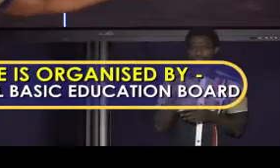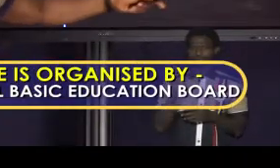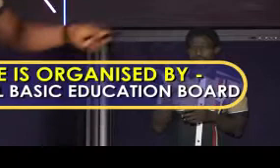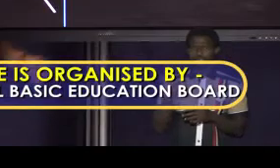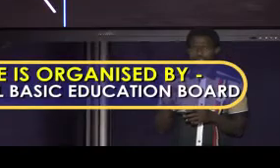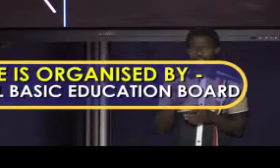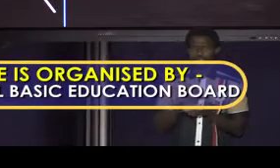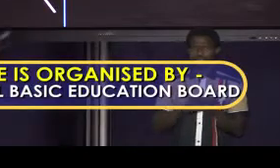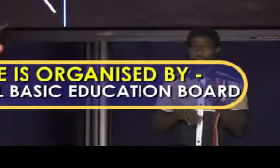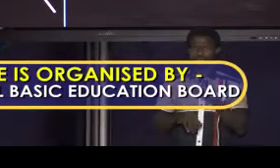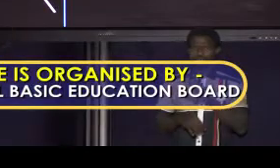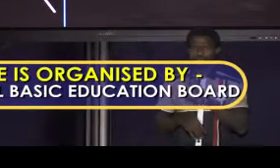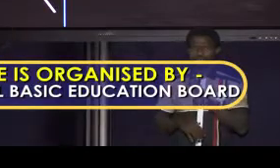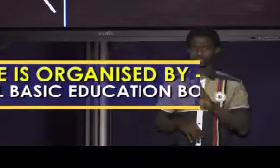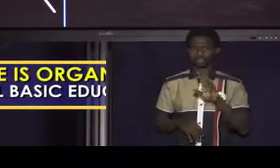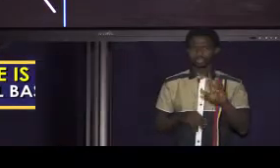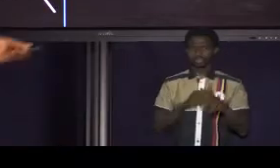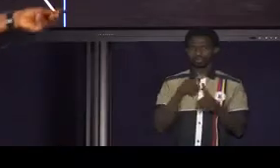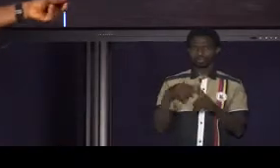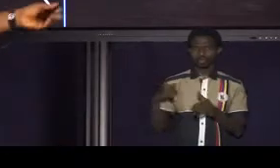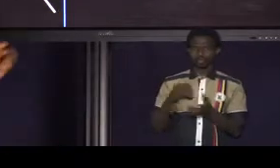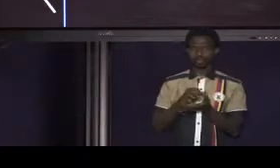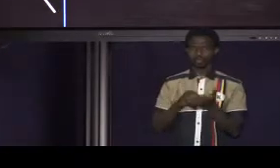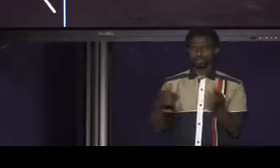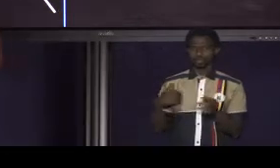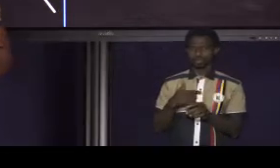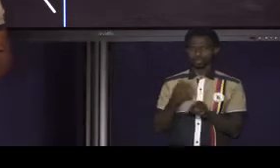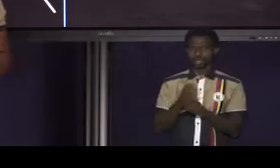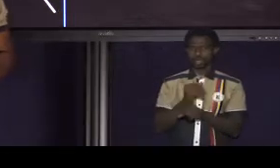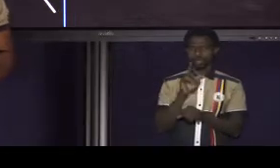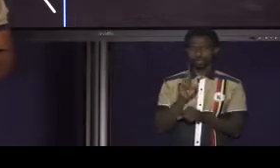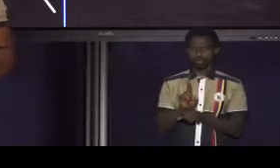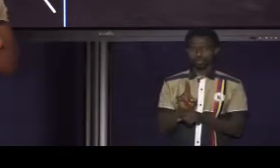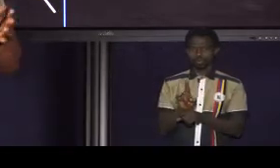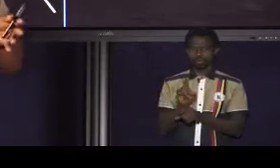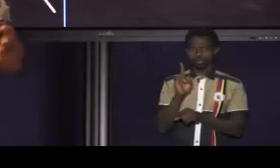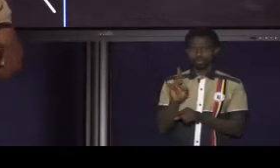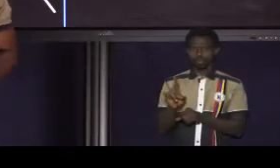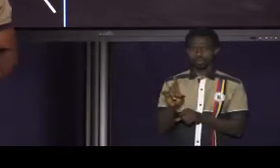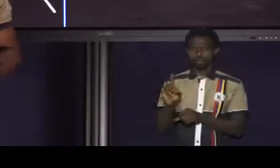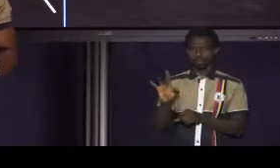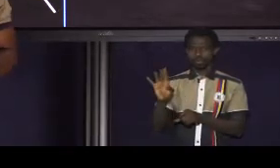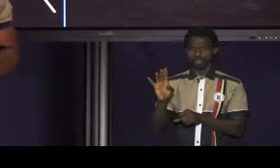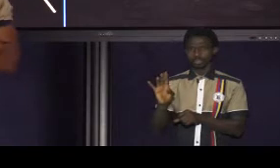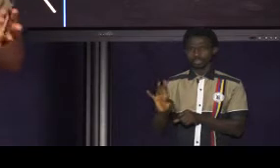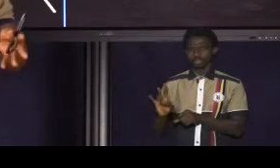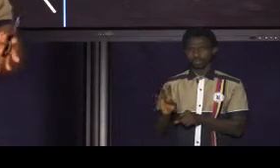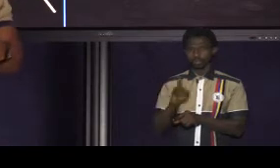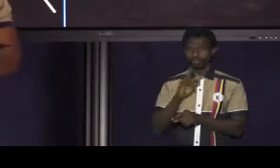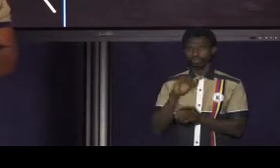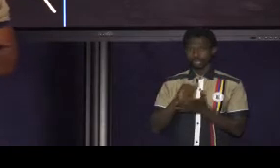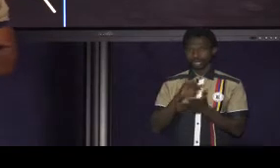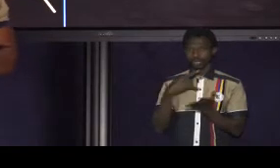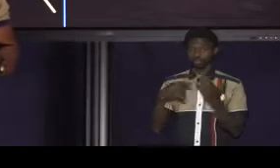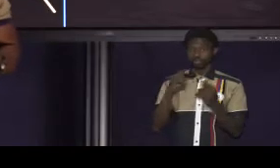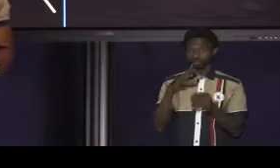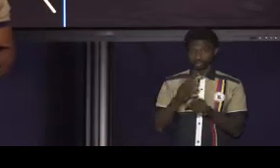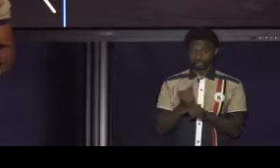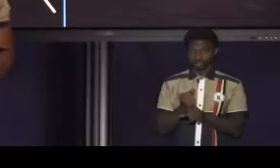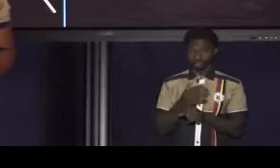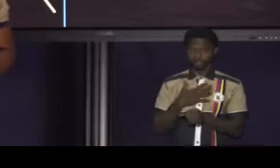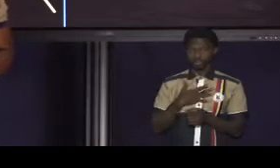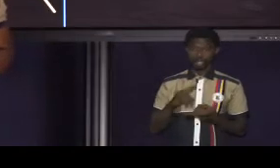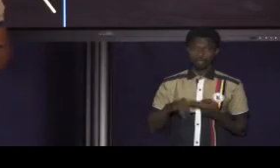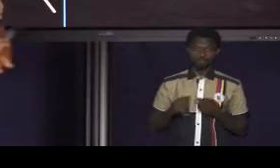180 minus 63, and when we do the subtraction, we get 117. I'm sure that is exactly what you got,